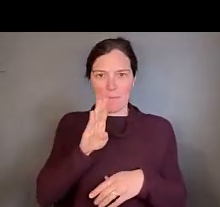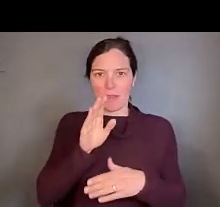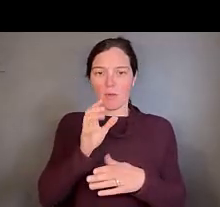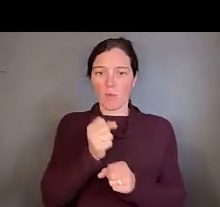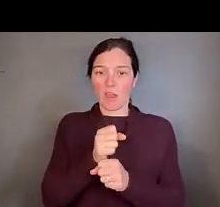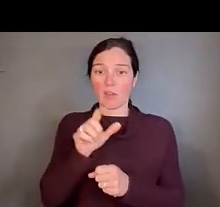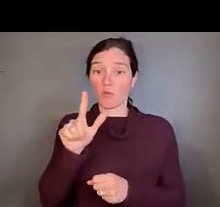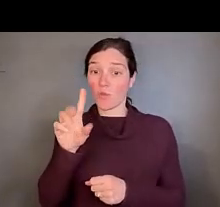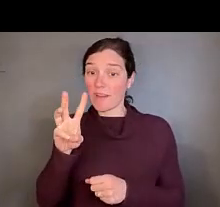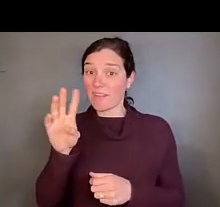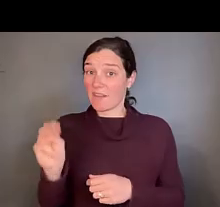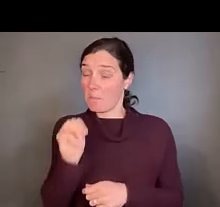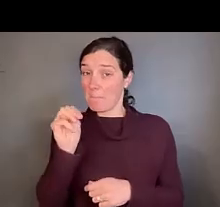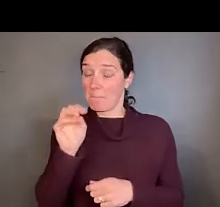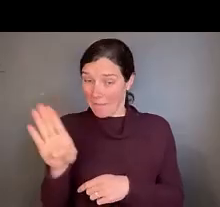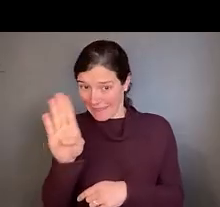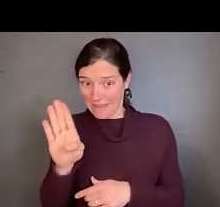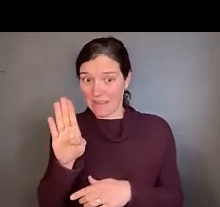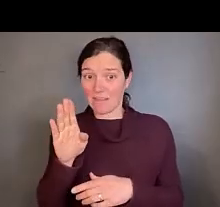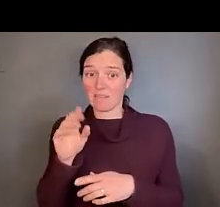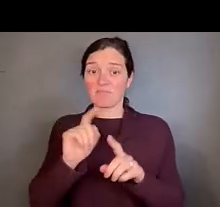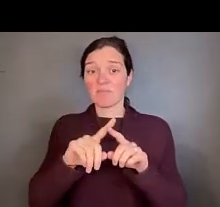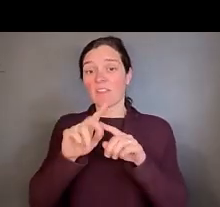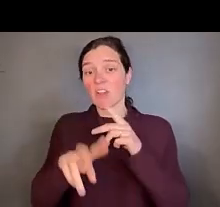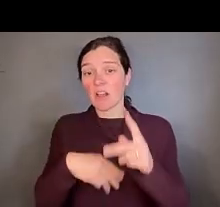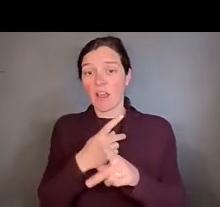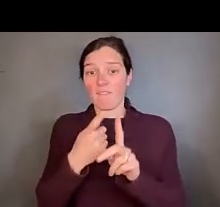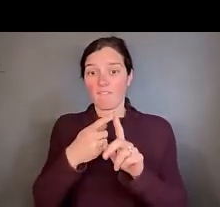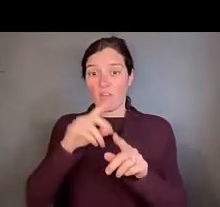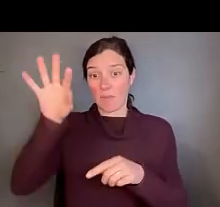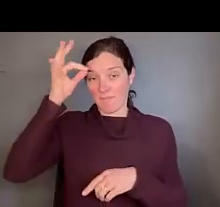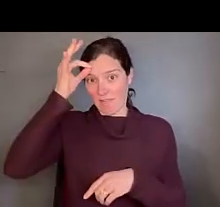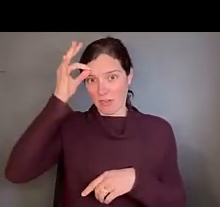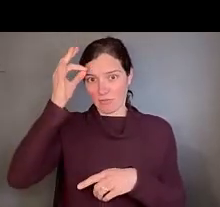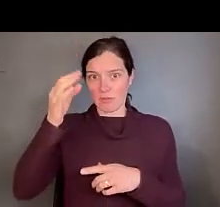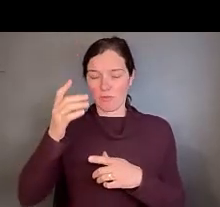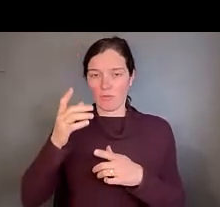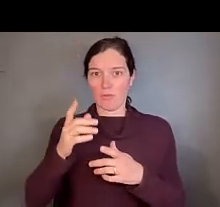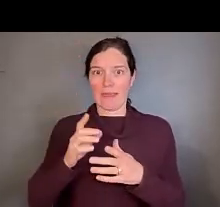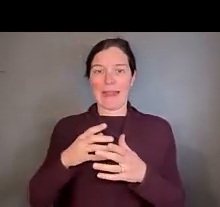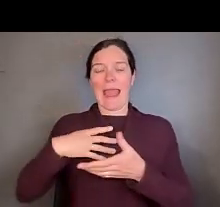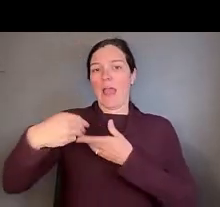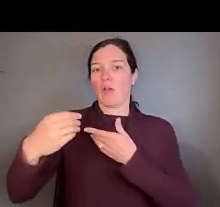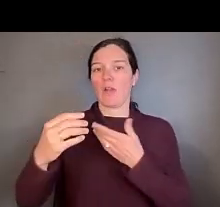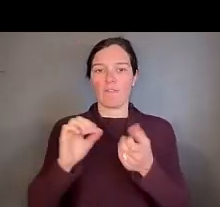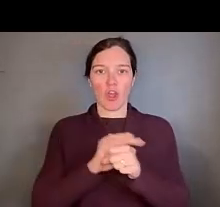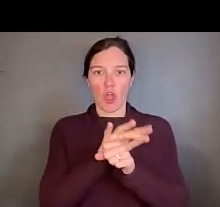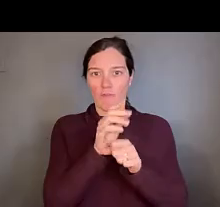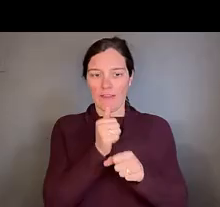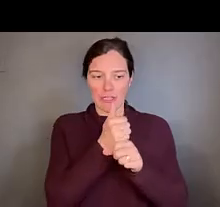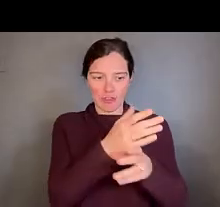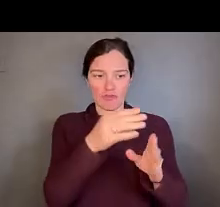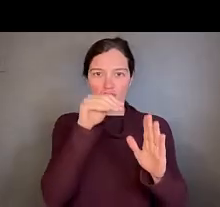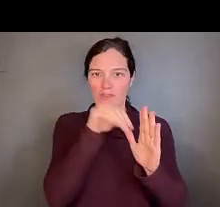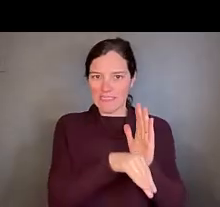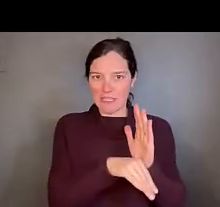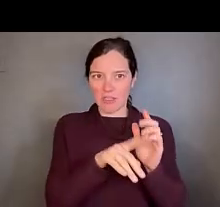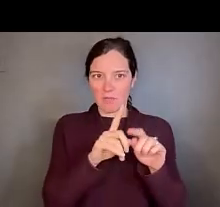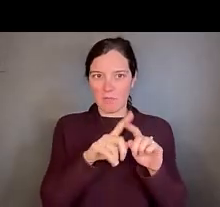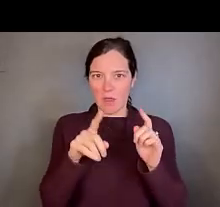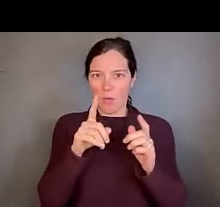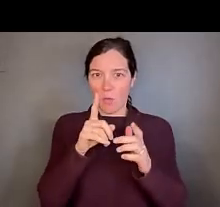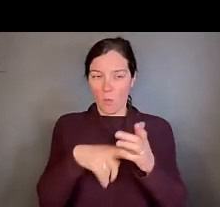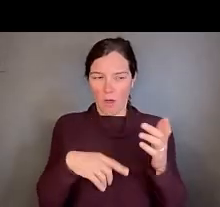26 billion in various forms from the Fed to get us out of that COVID-induced recession. And we look back, what do we